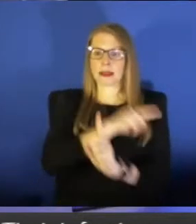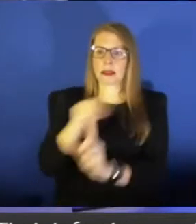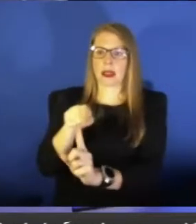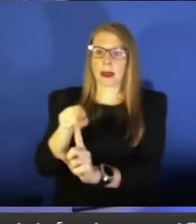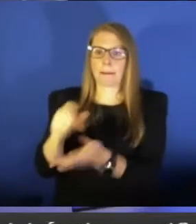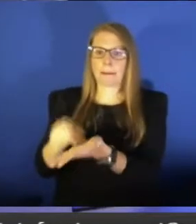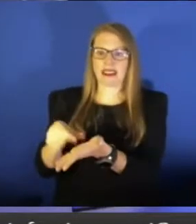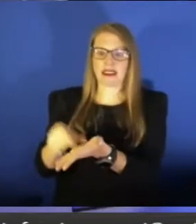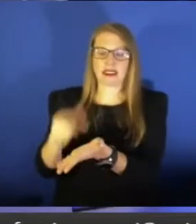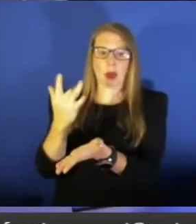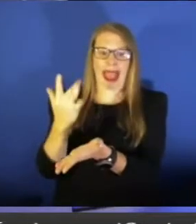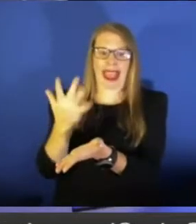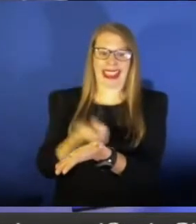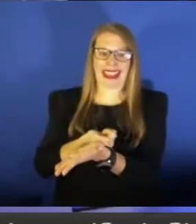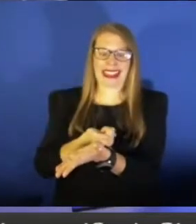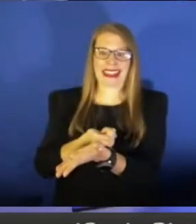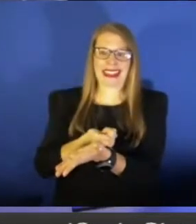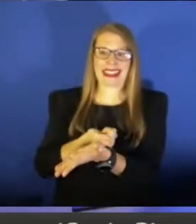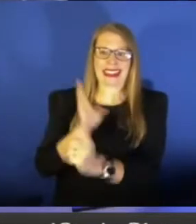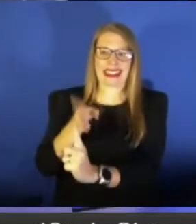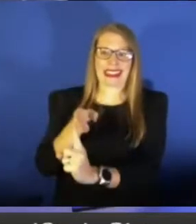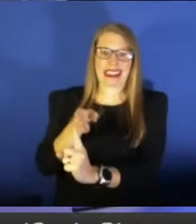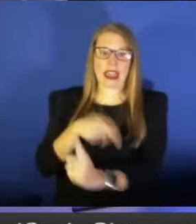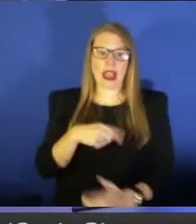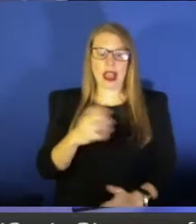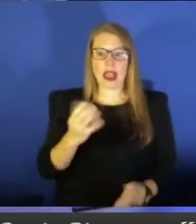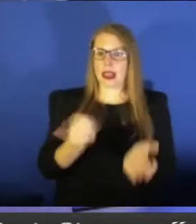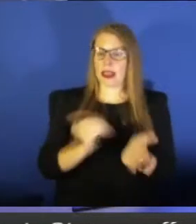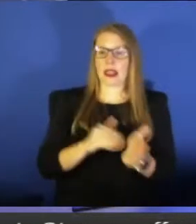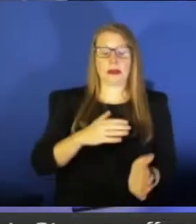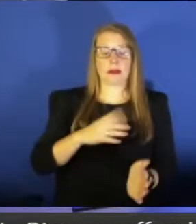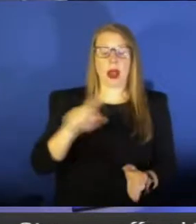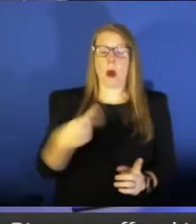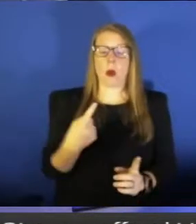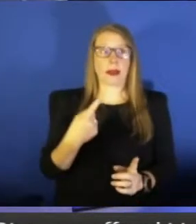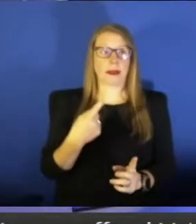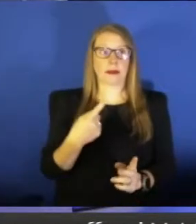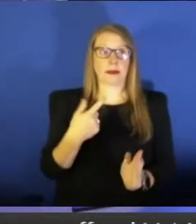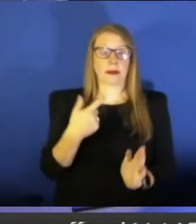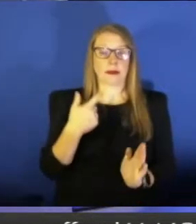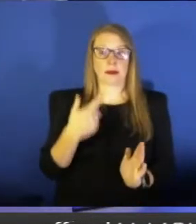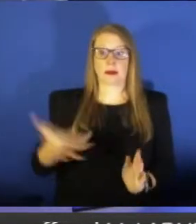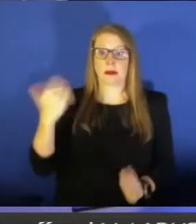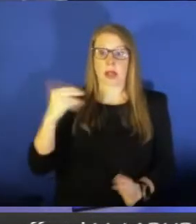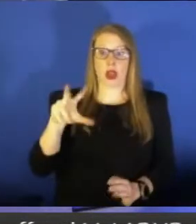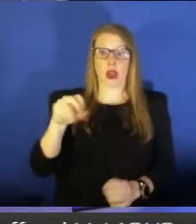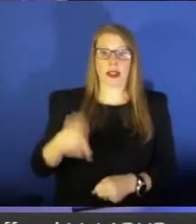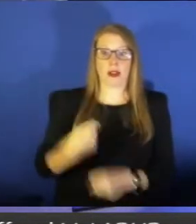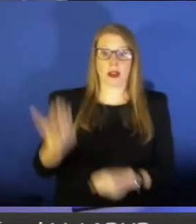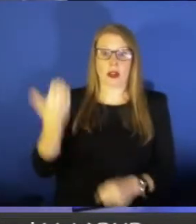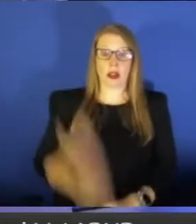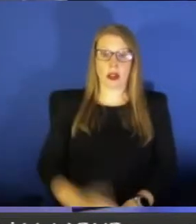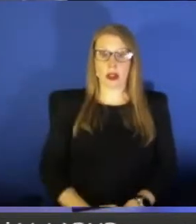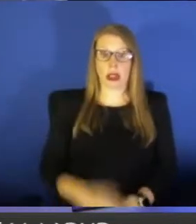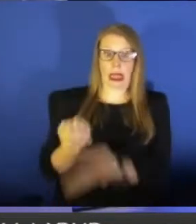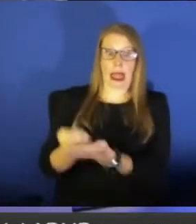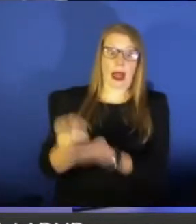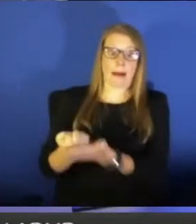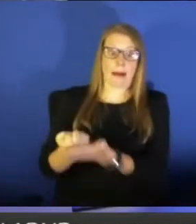The majority of those calls are in ages 13 to 30. That is, over half of those calls are in that age group,